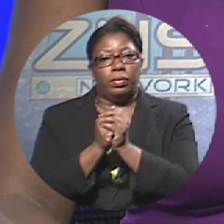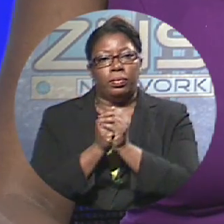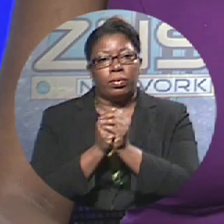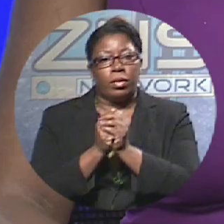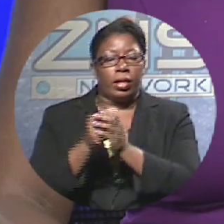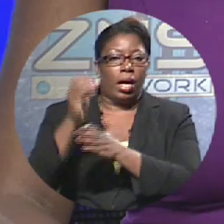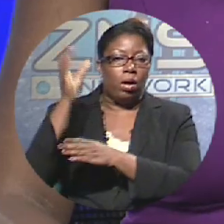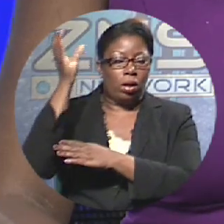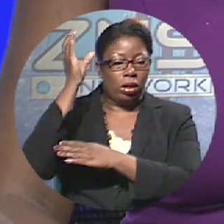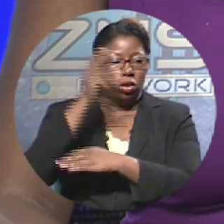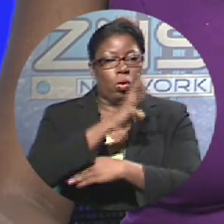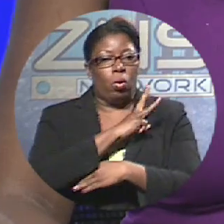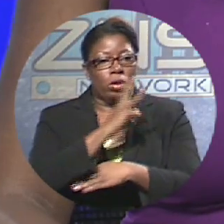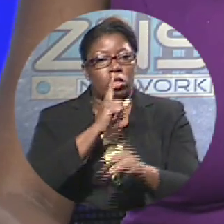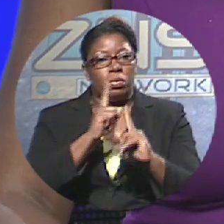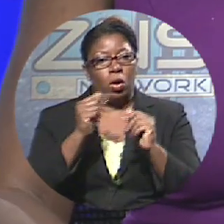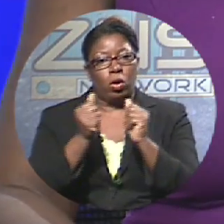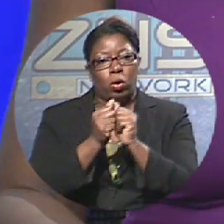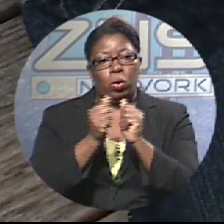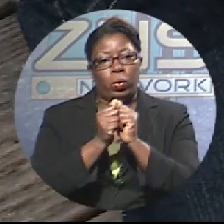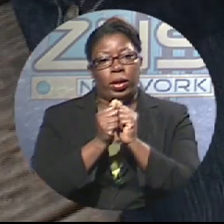who say enough is enough.